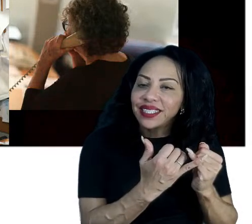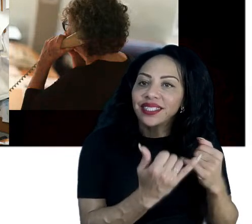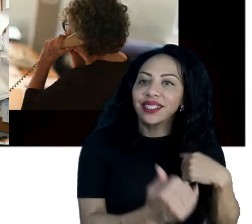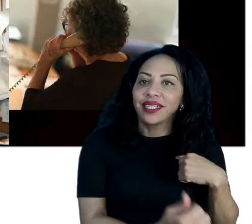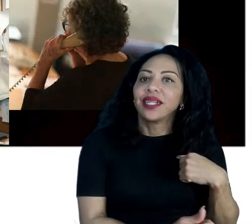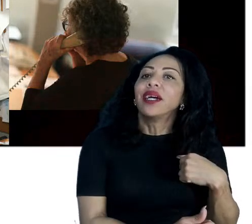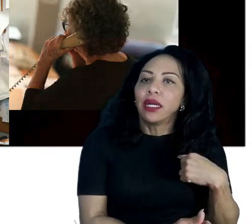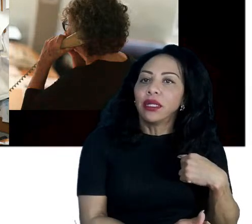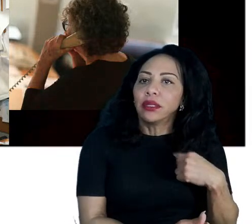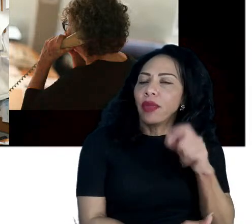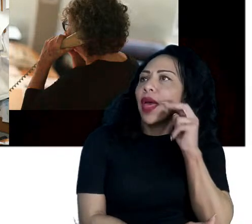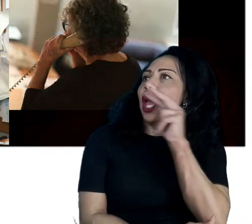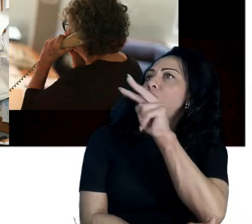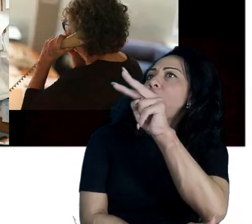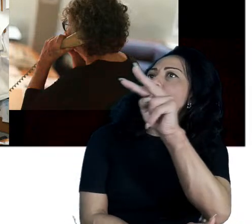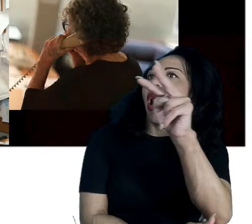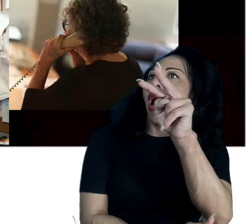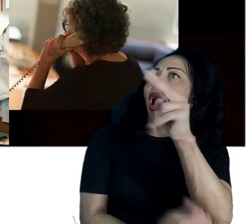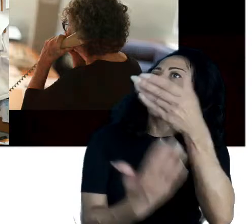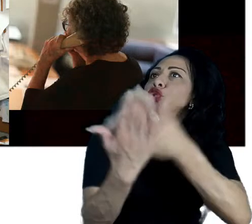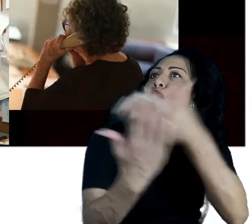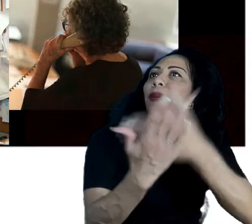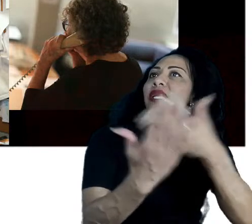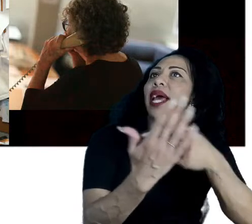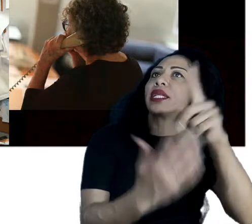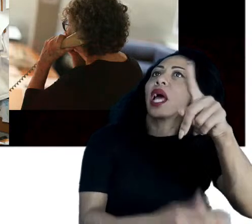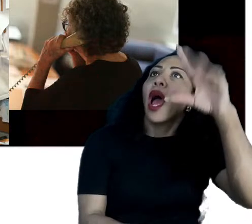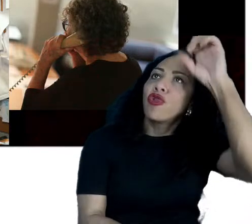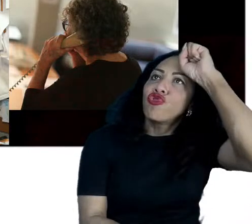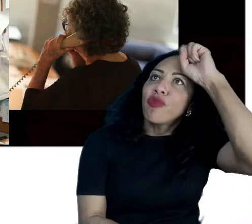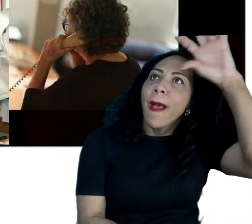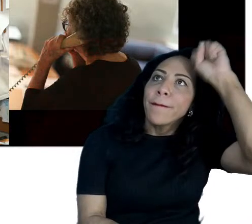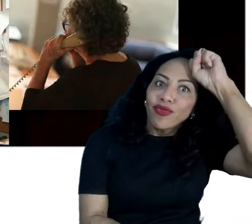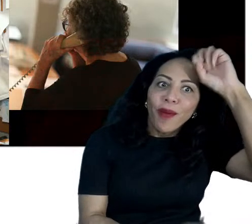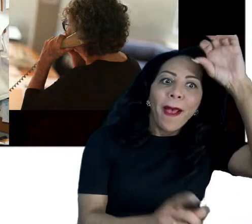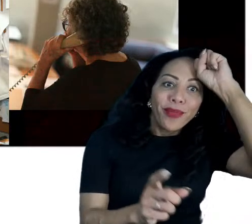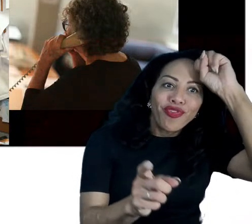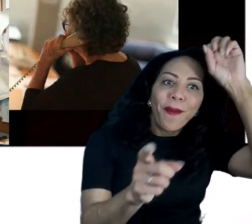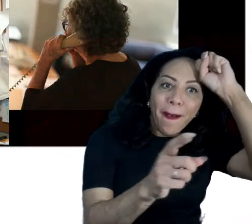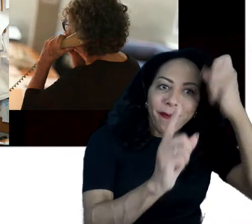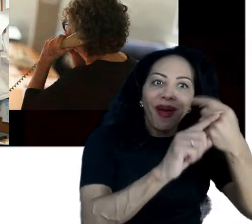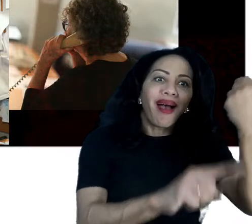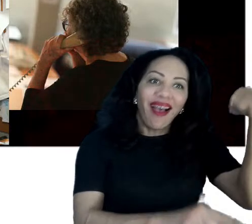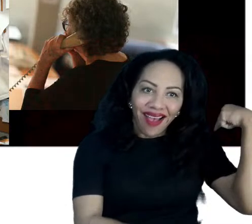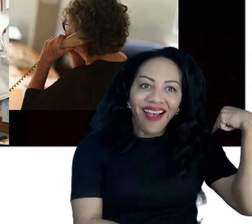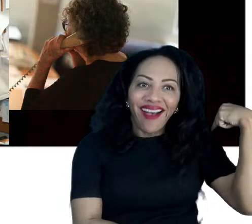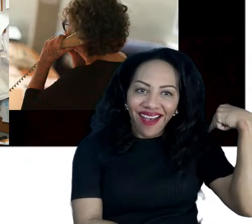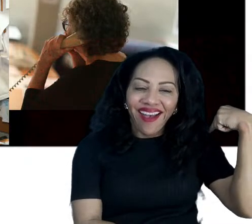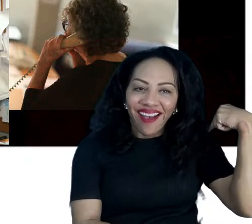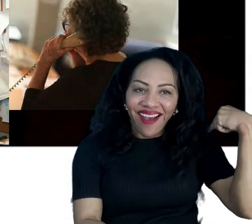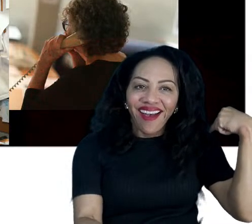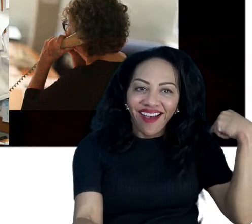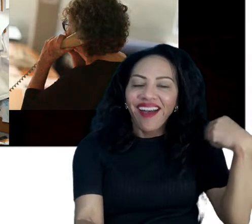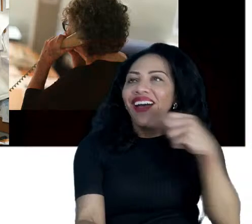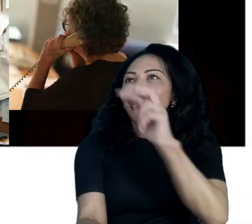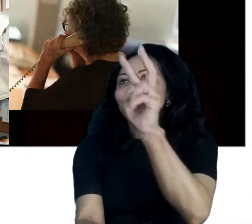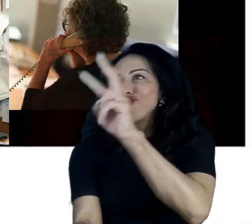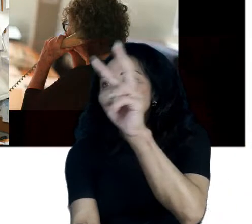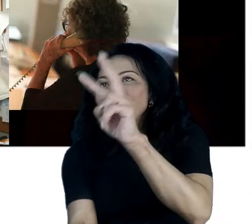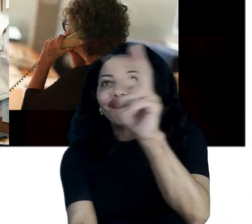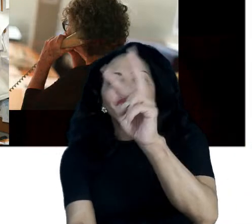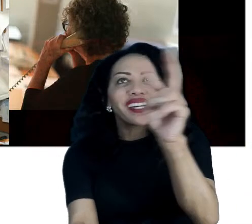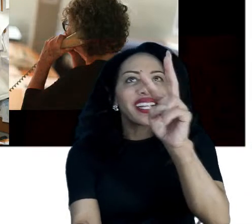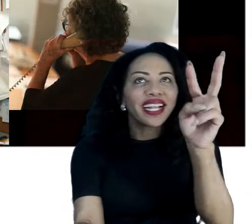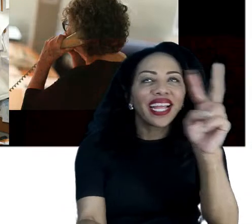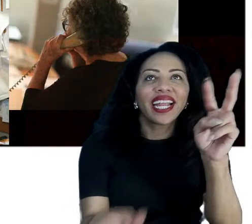documents that I'd selected. So she was reading a kind of narrative around the history of gallery